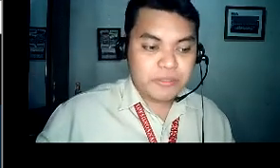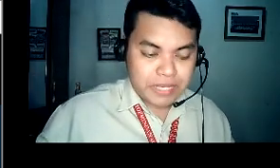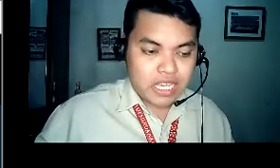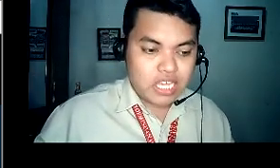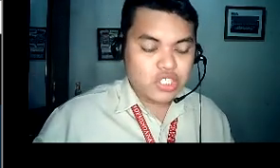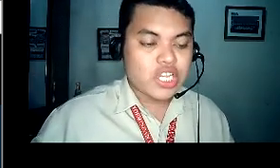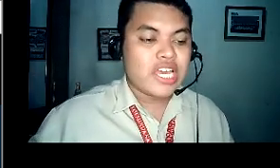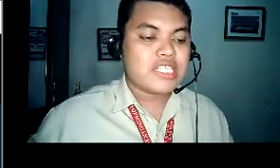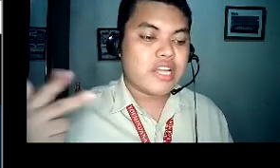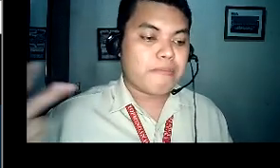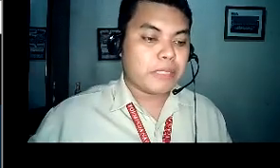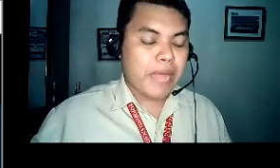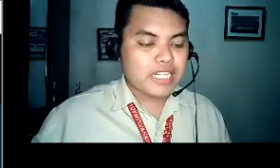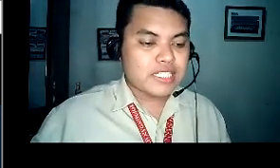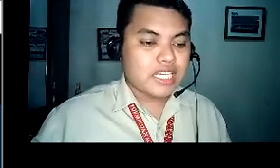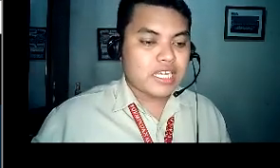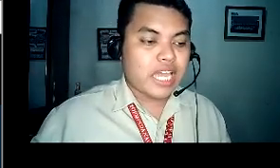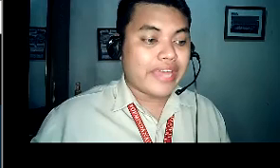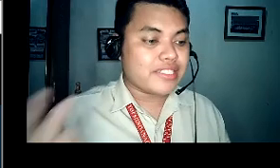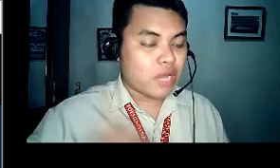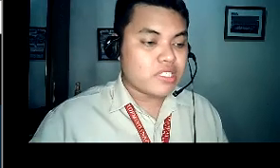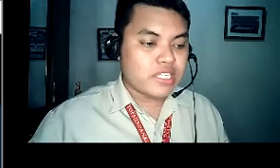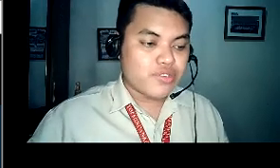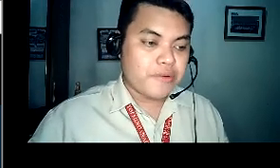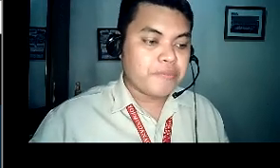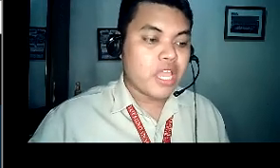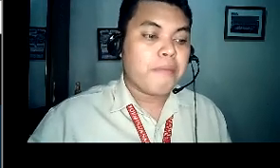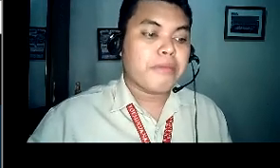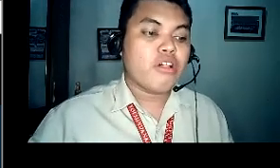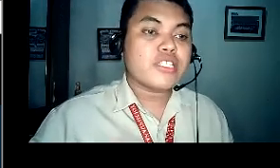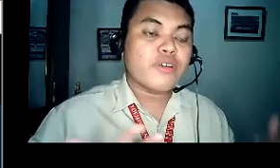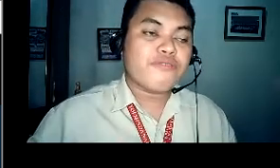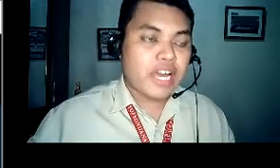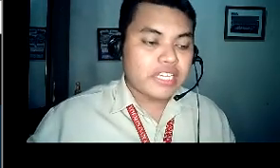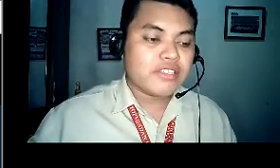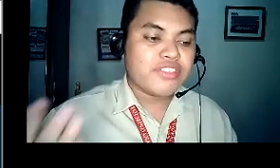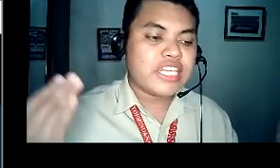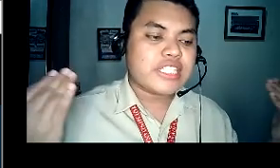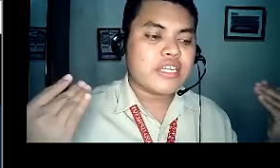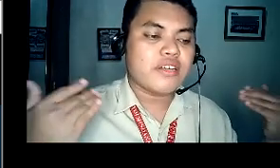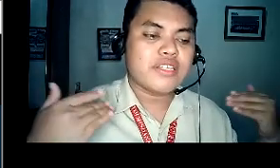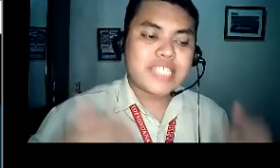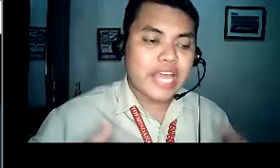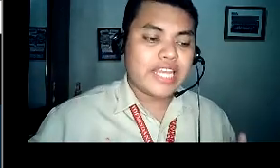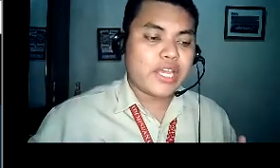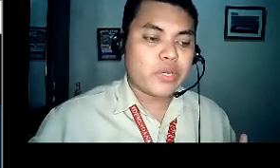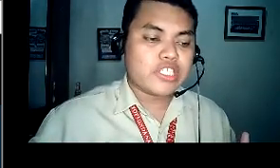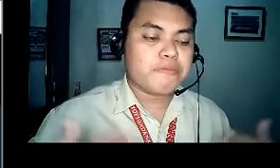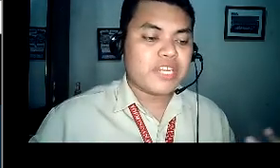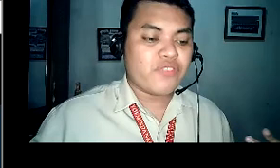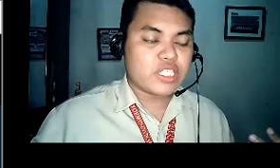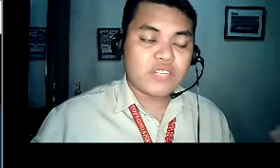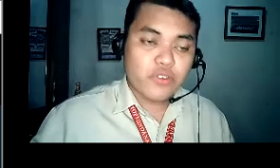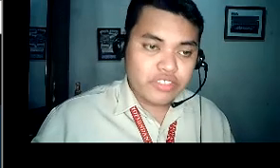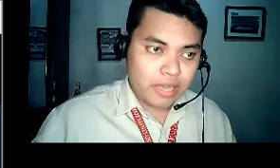aphasia of speech, cerebral palsy, and Down syndrome may also find this sign